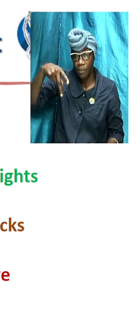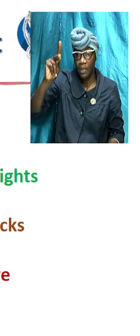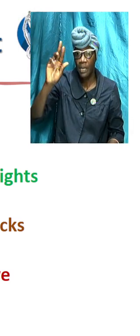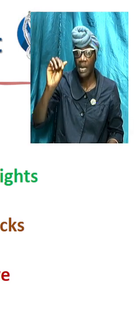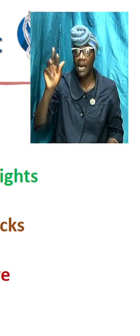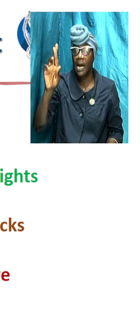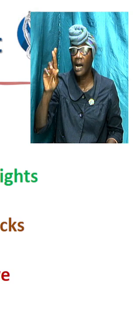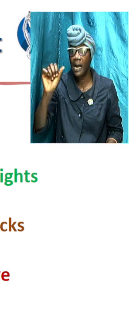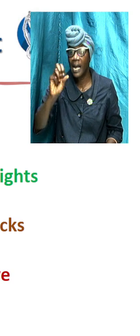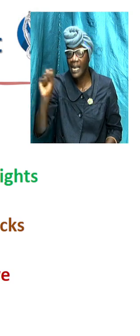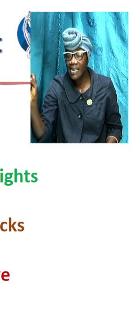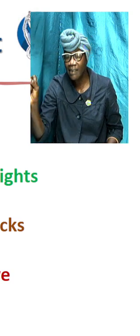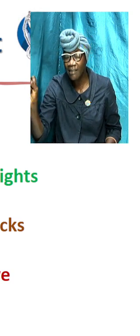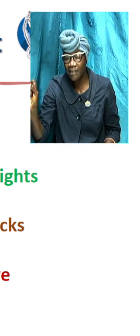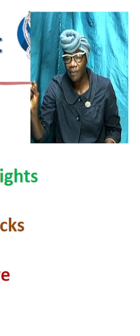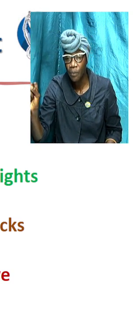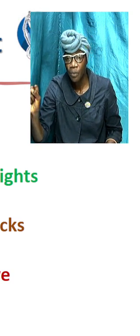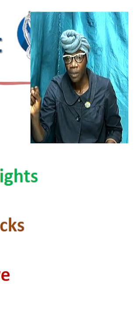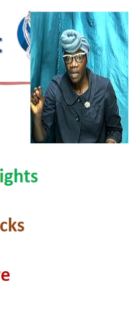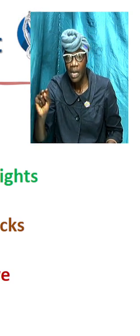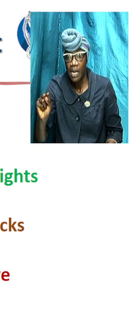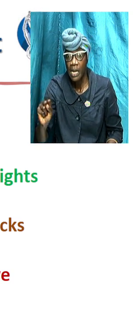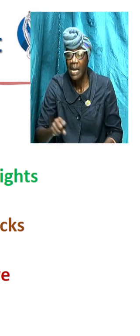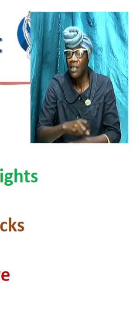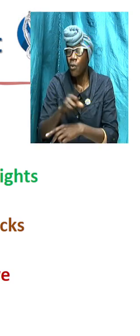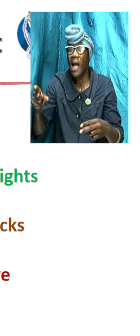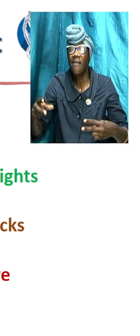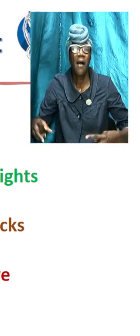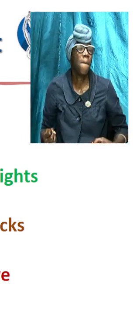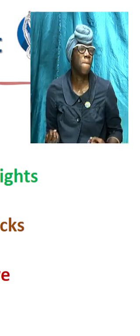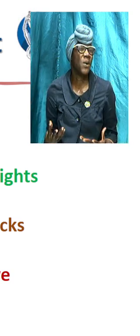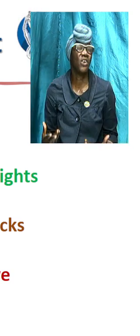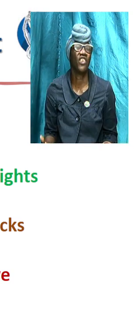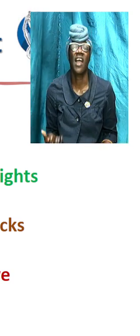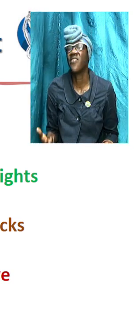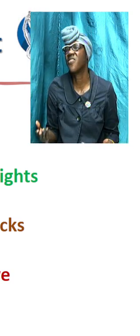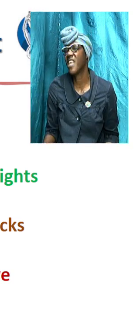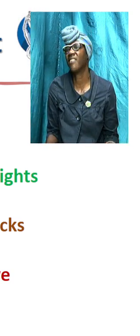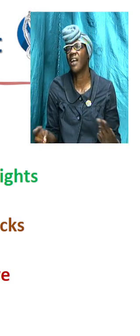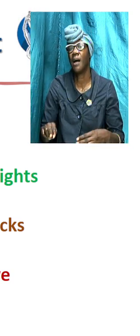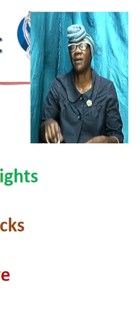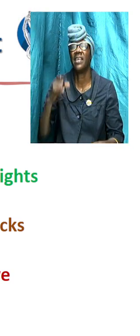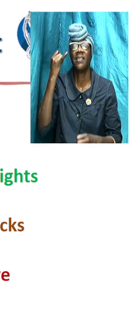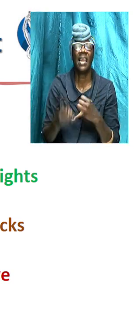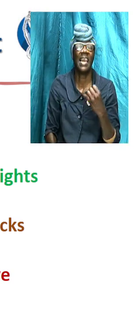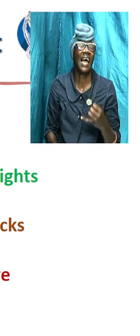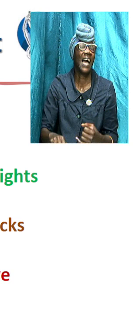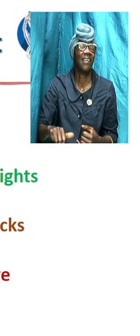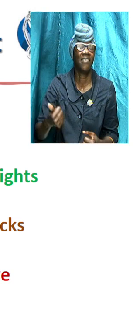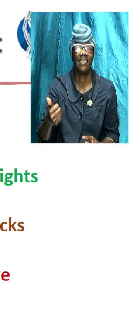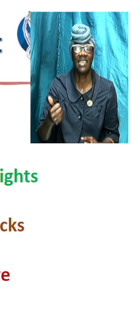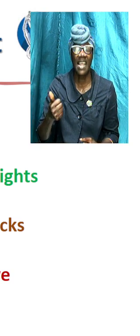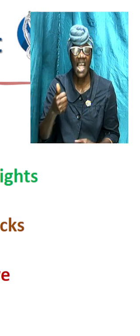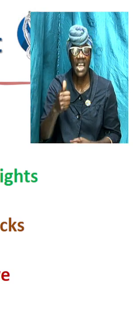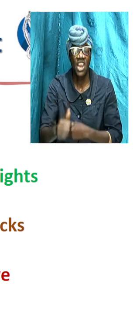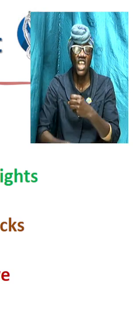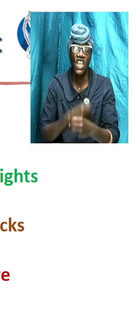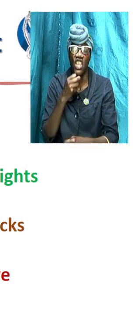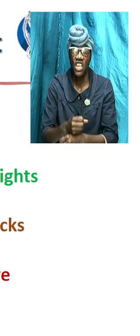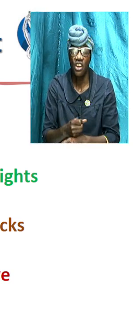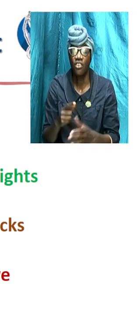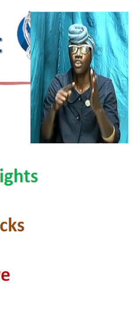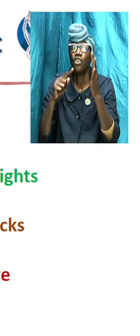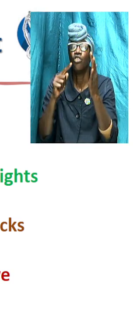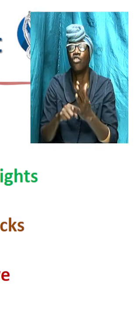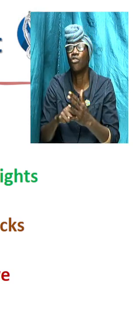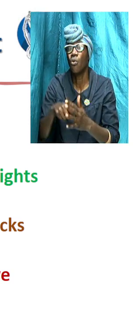Bridge, and you have a lot of things that has happened within the last 10 years. It shows that the moral fiber of this world